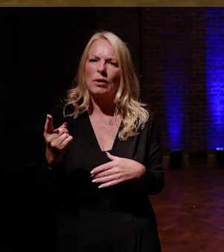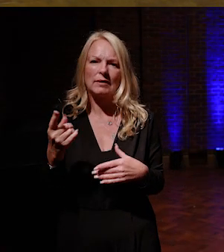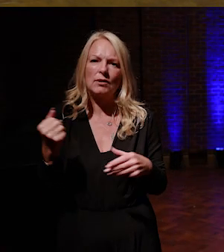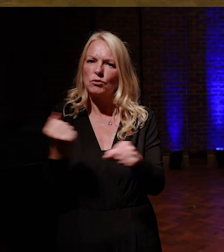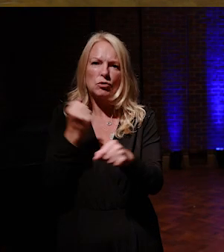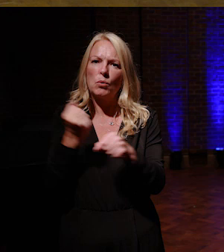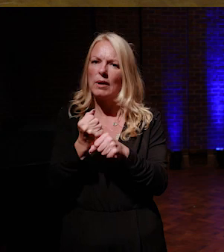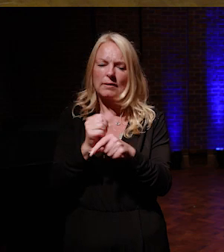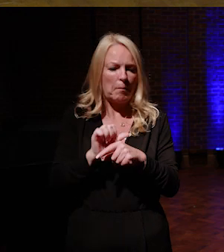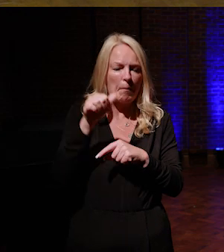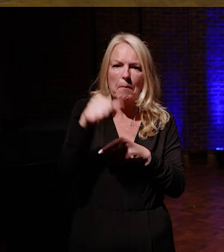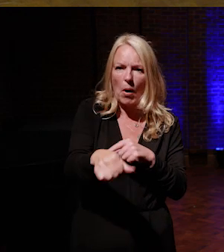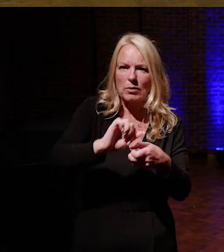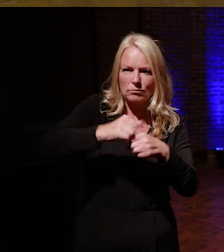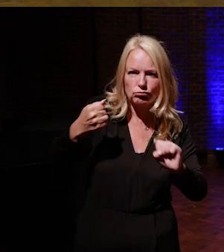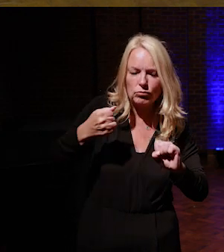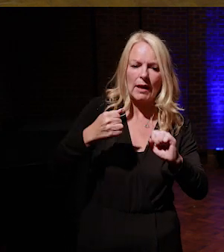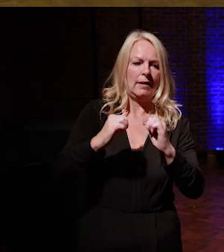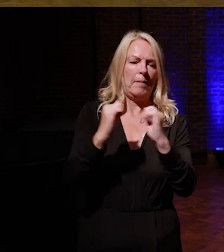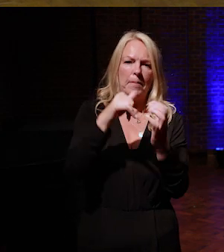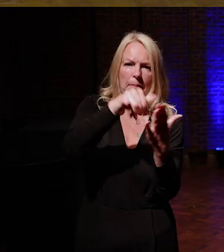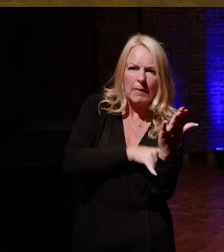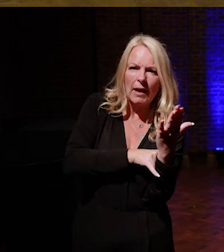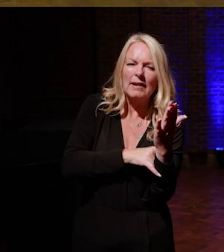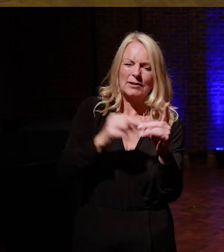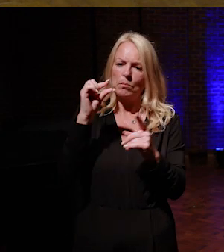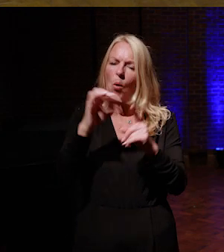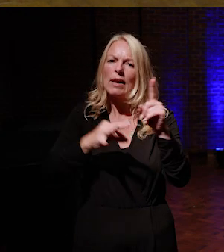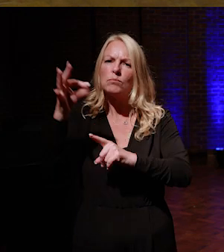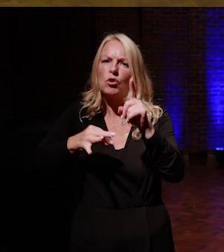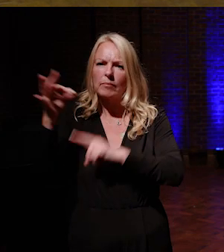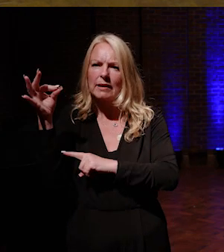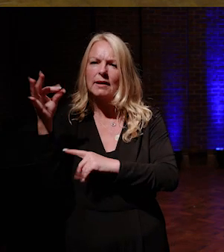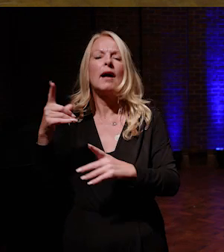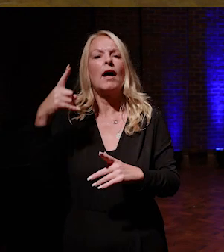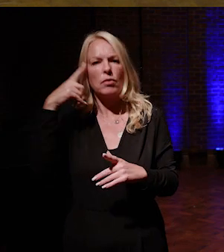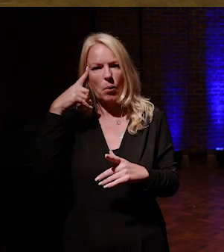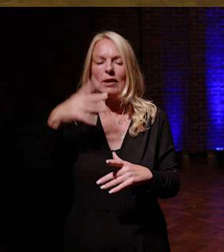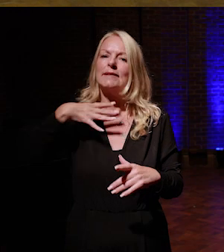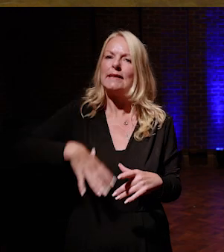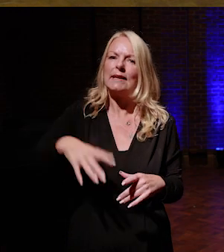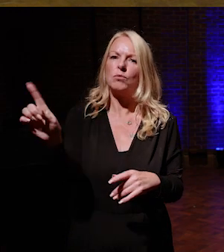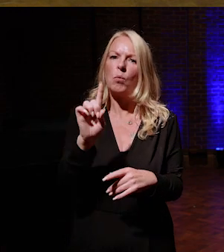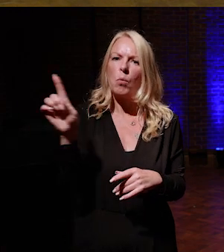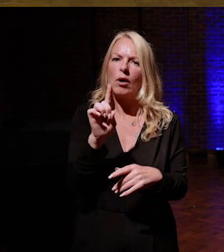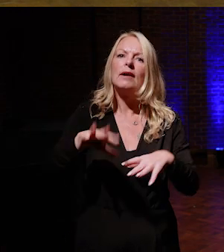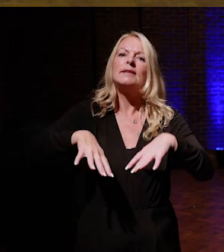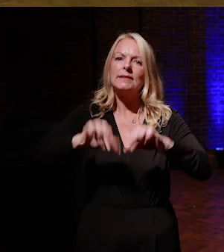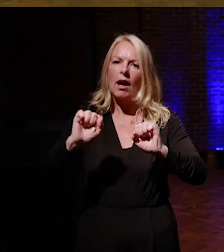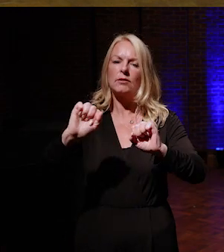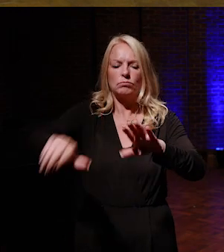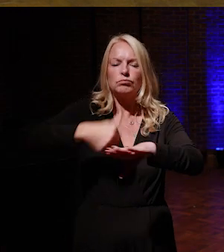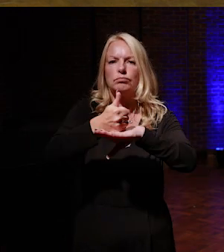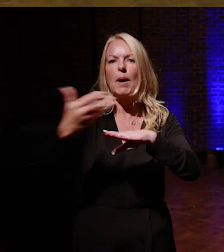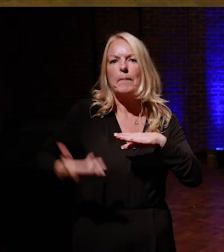I would do a postdoc, I would write papers on small incremental improvements. So I thought what I really need to do is start my own